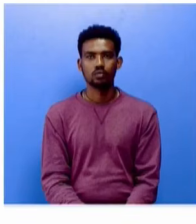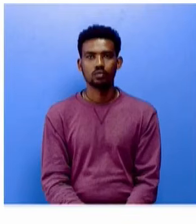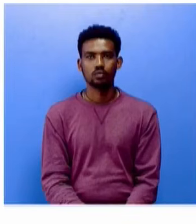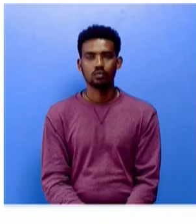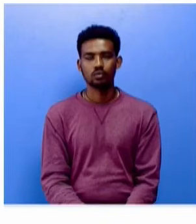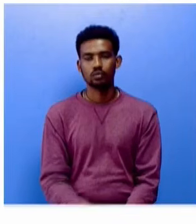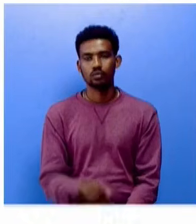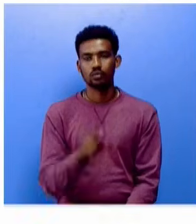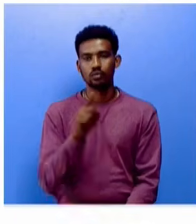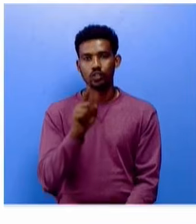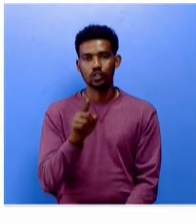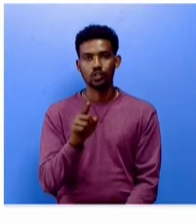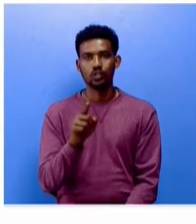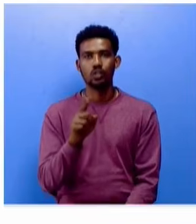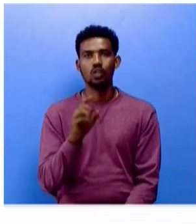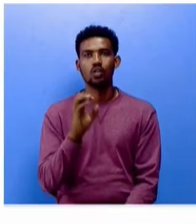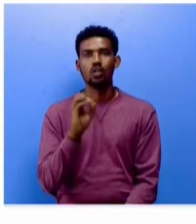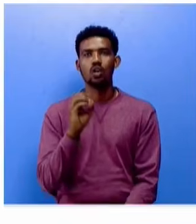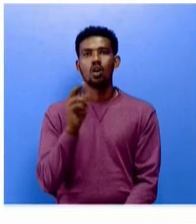ought to